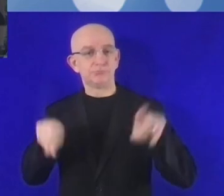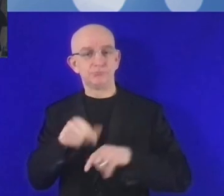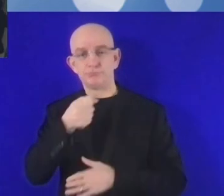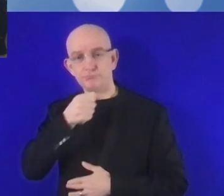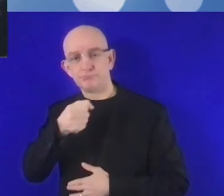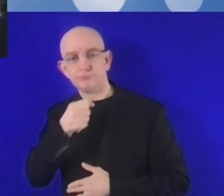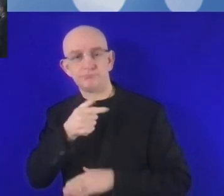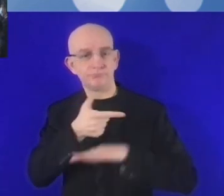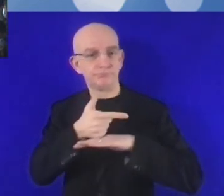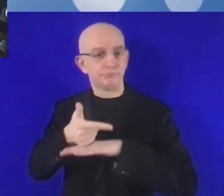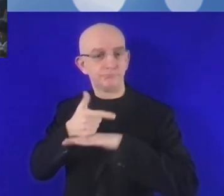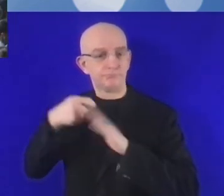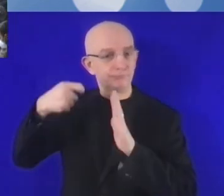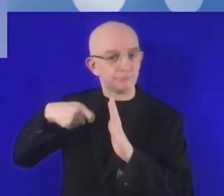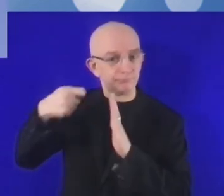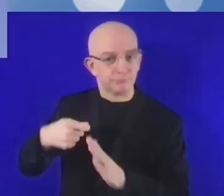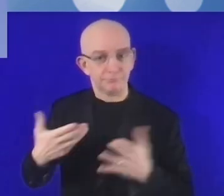international event of the year.